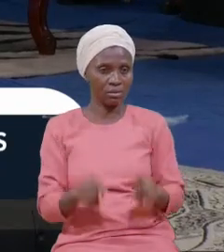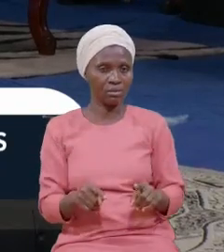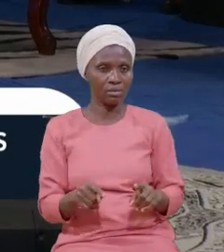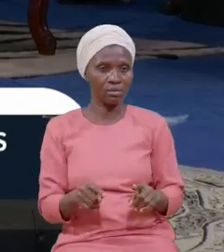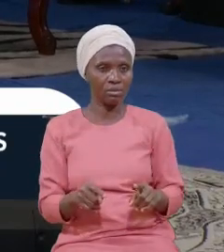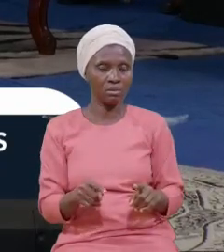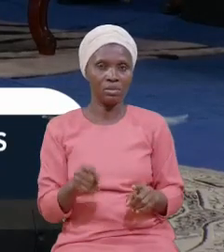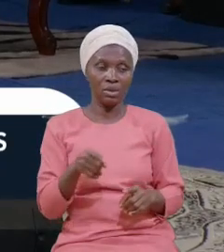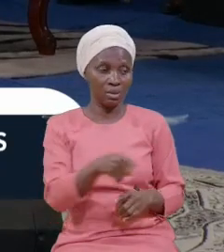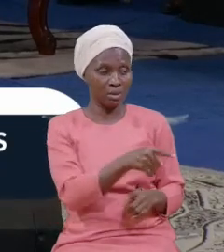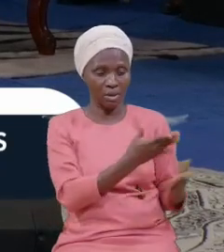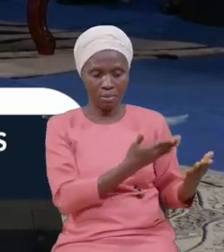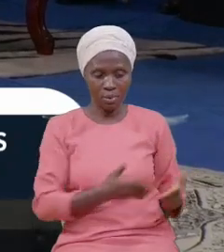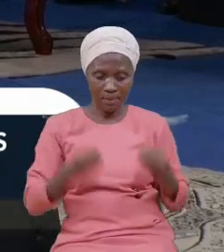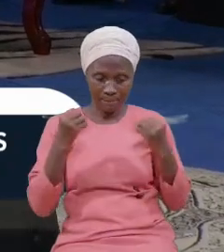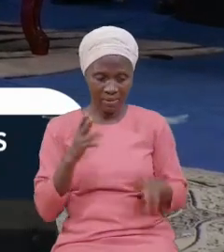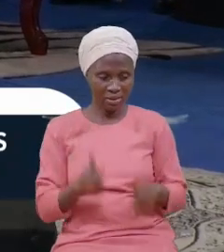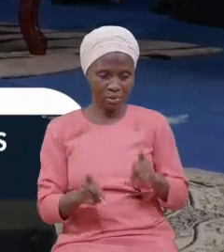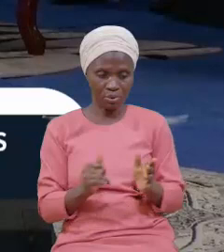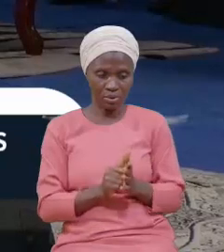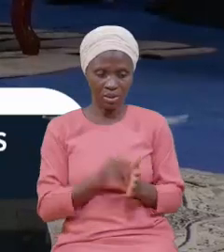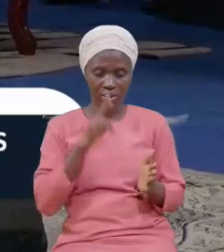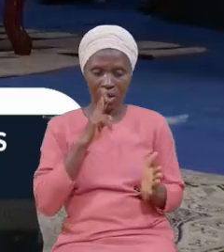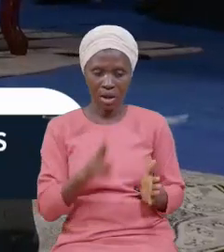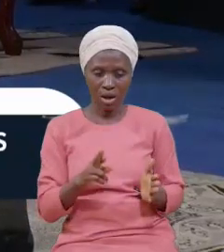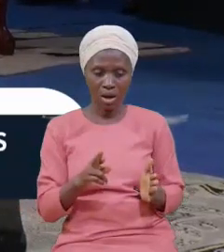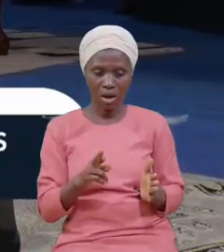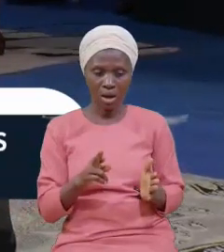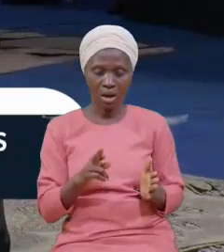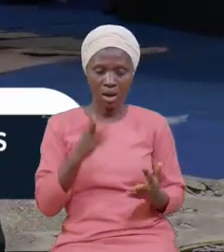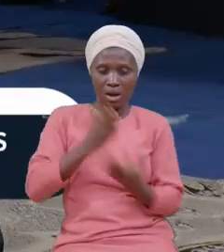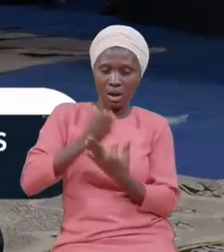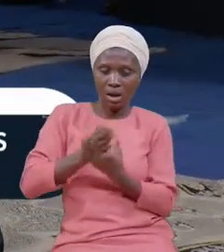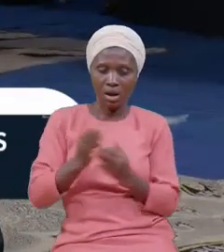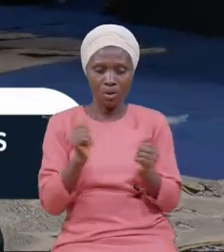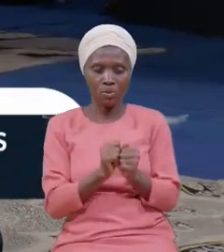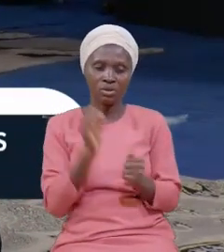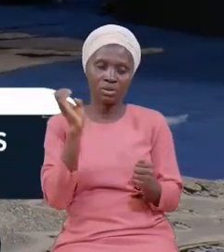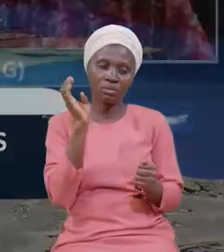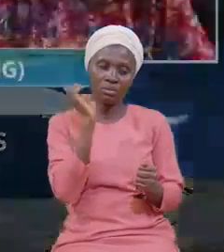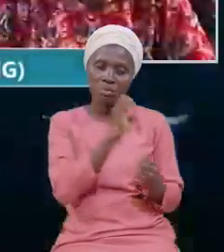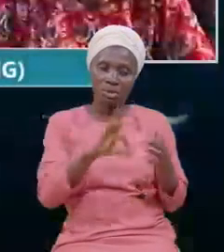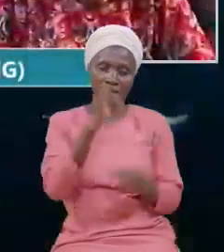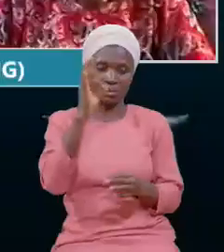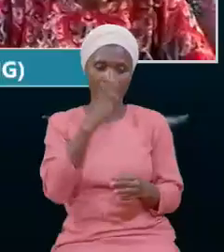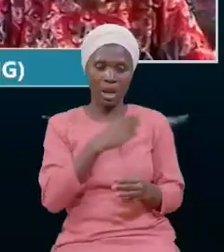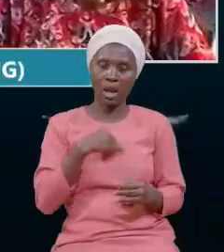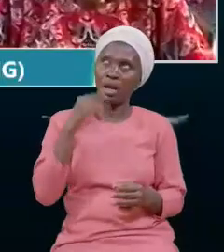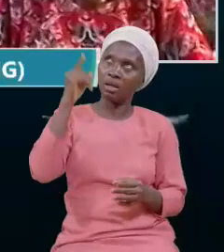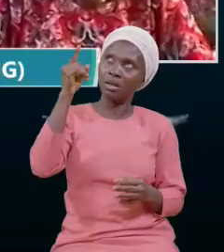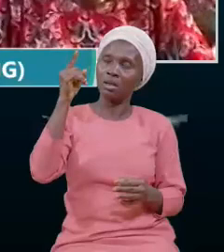many that were possessed with devils, and he, Jesus, and he, our